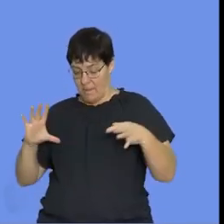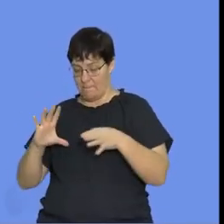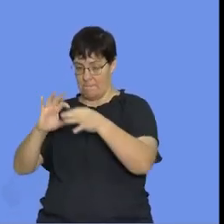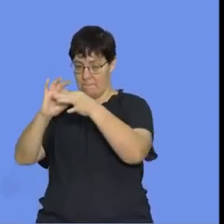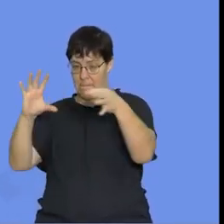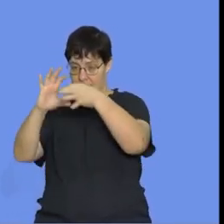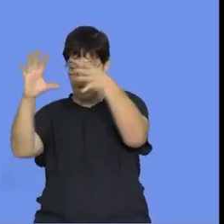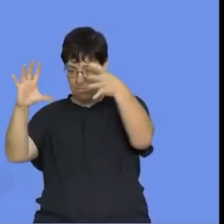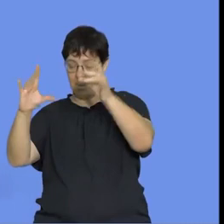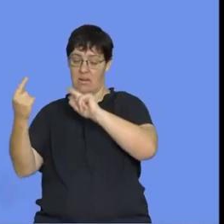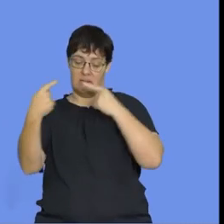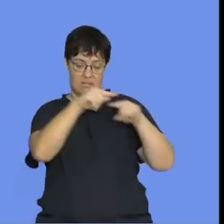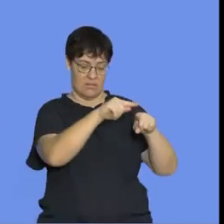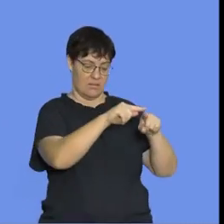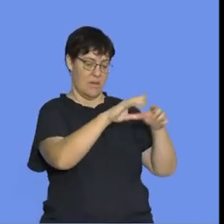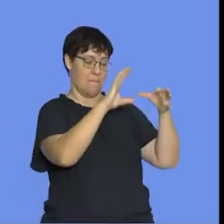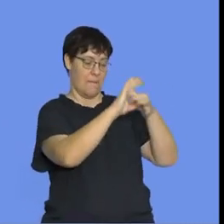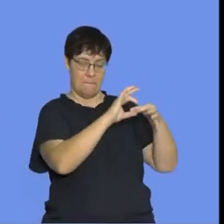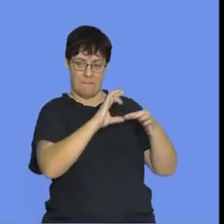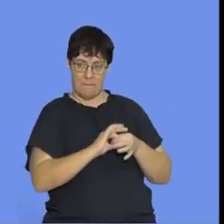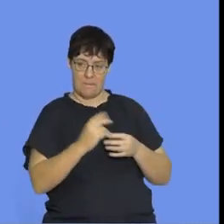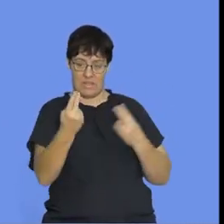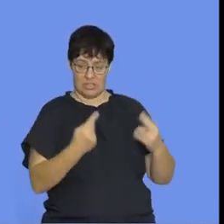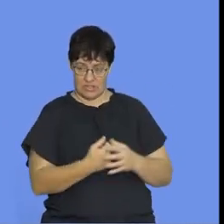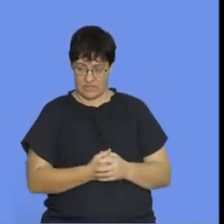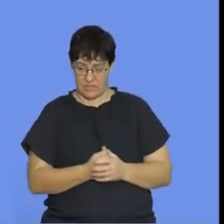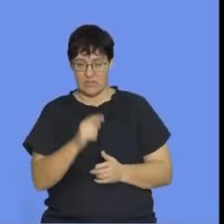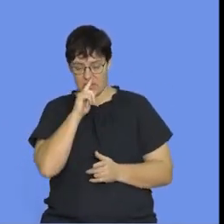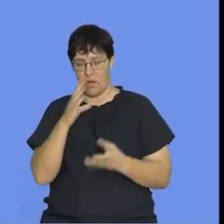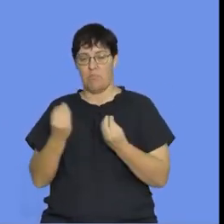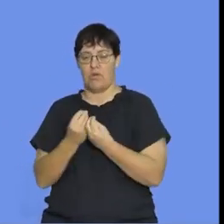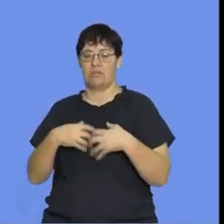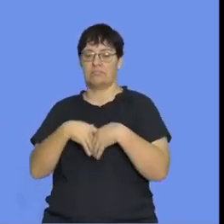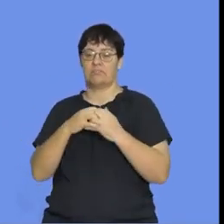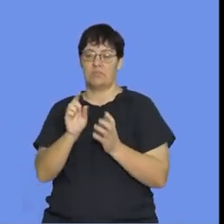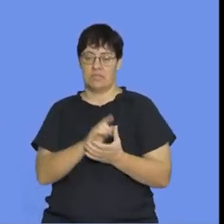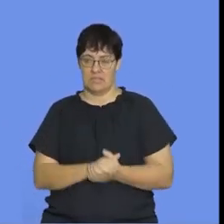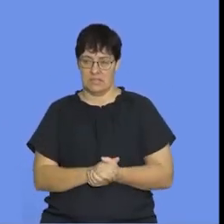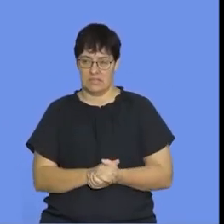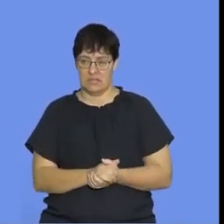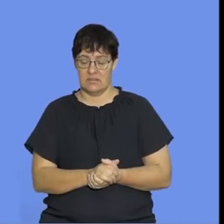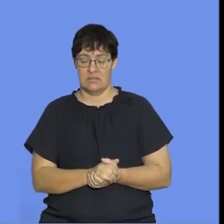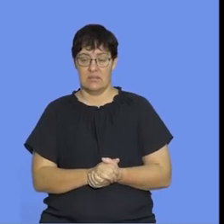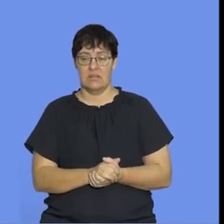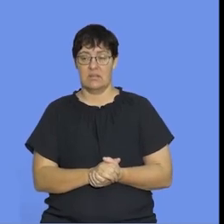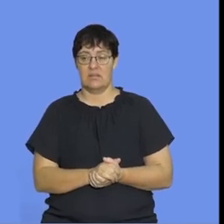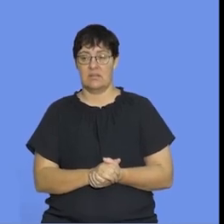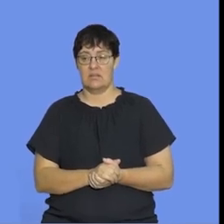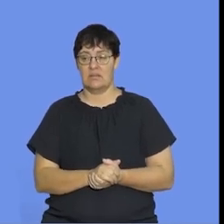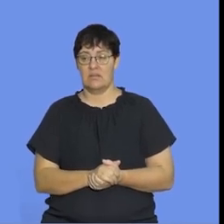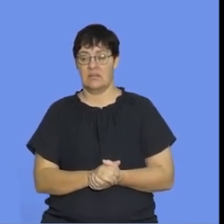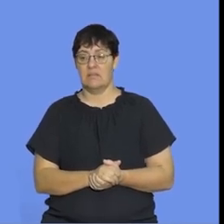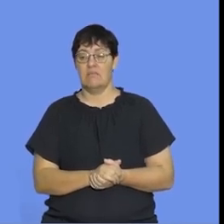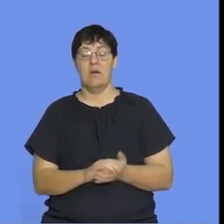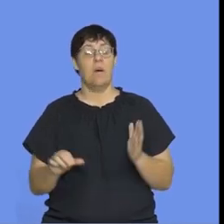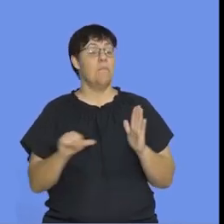which is our product. So this is our product, right? Also, what is important is that when we talk about